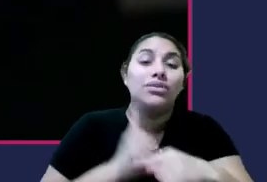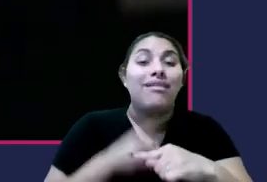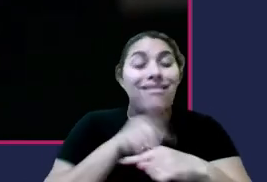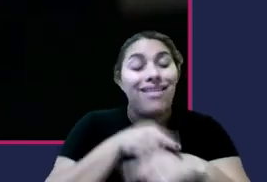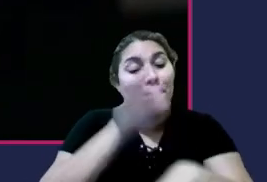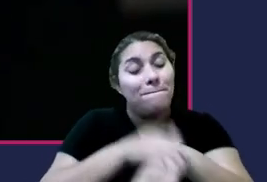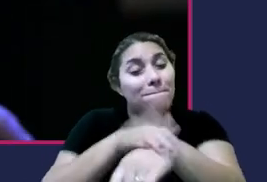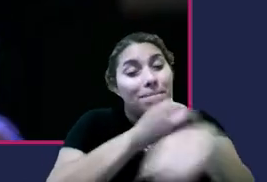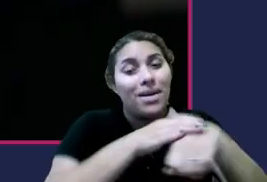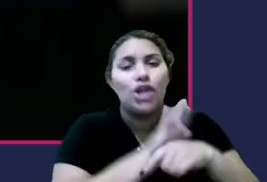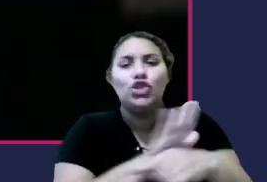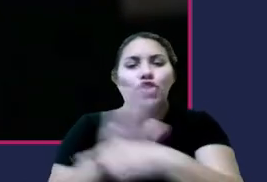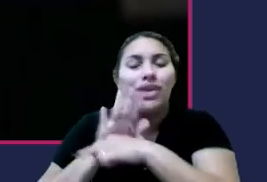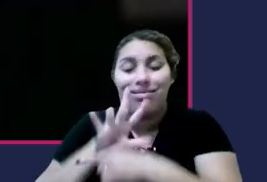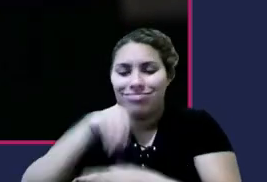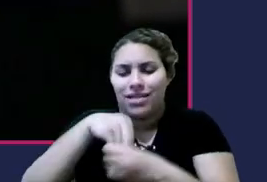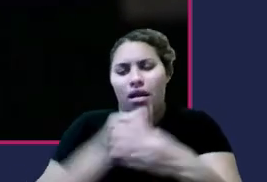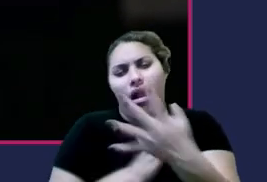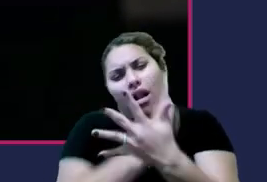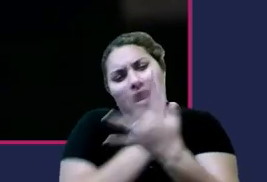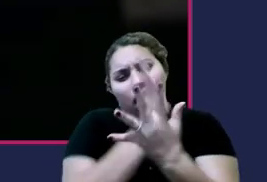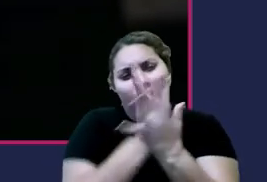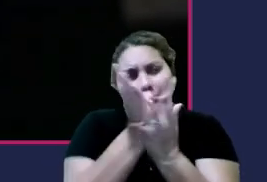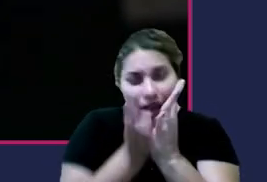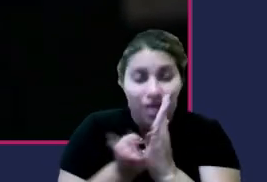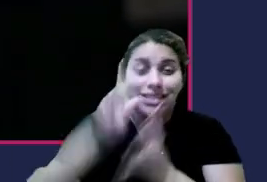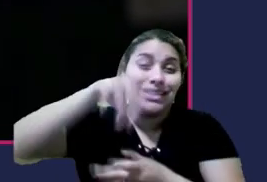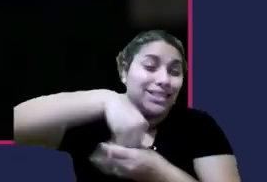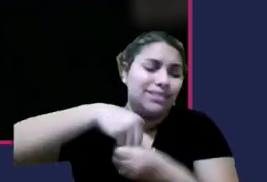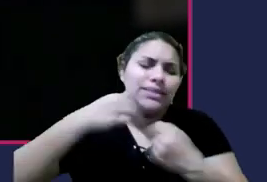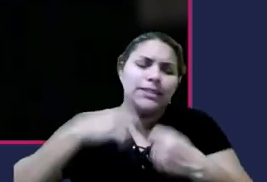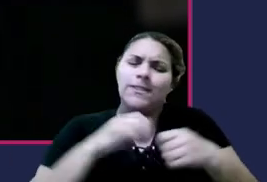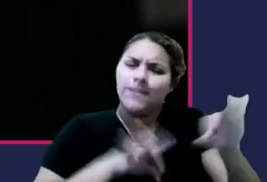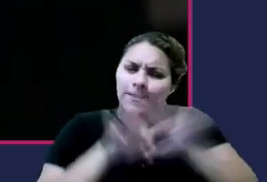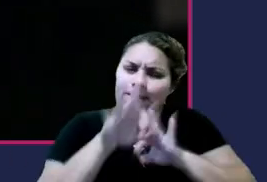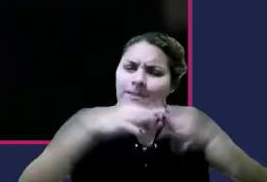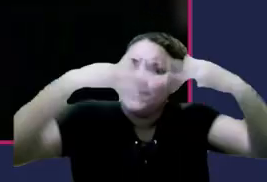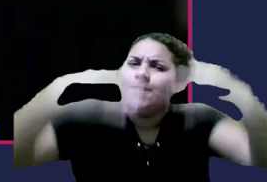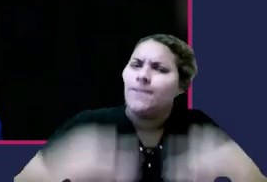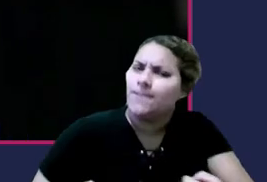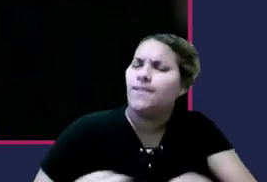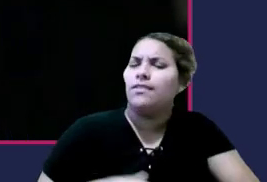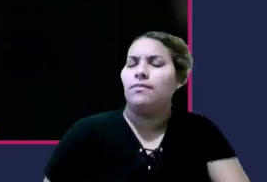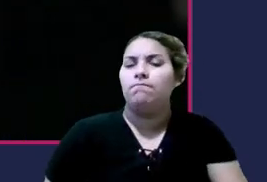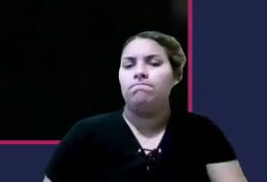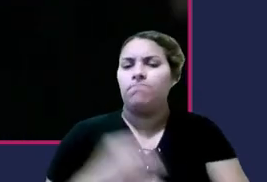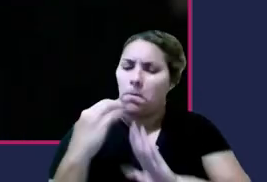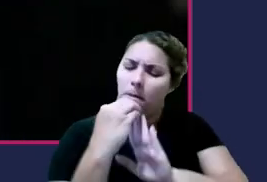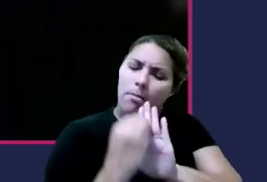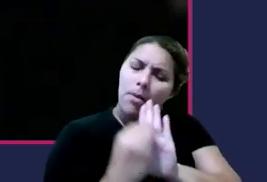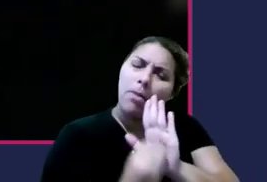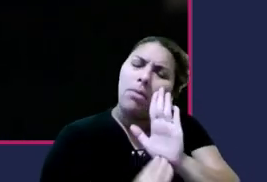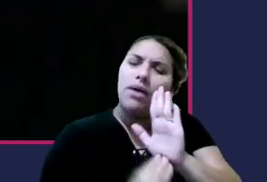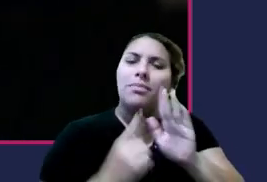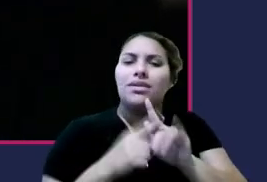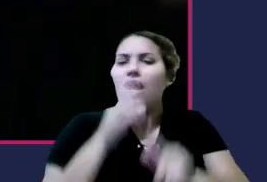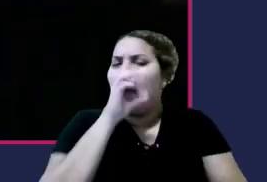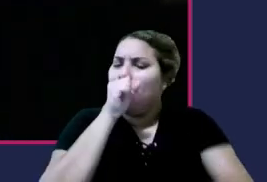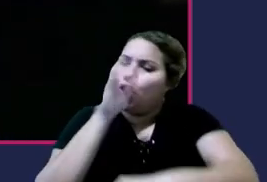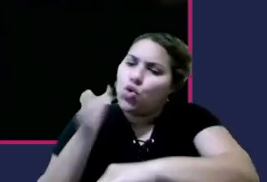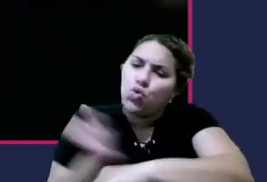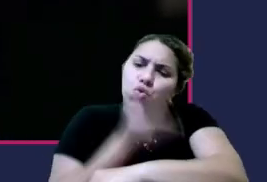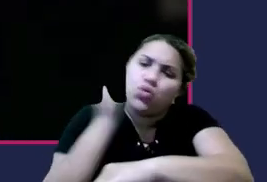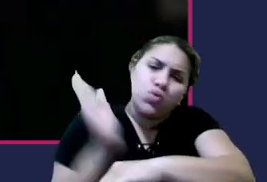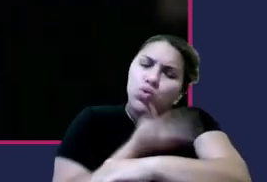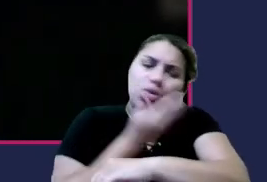so it can be approved fast. We need it to be well put together so